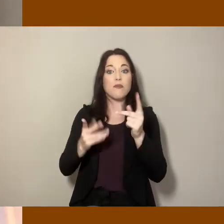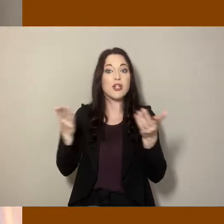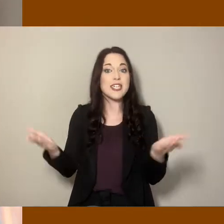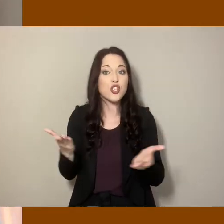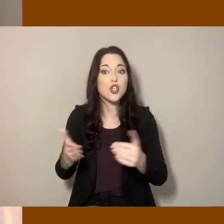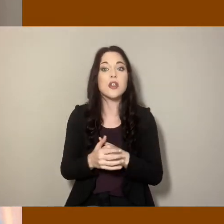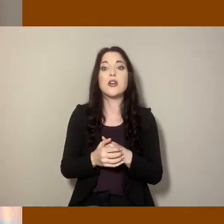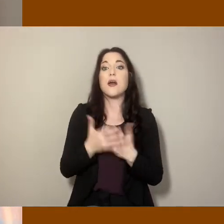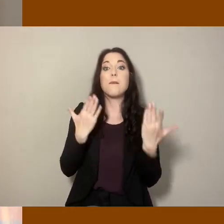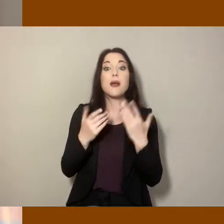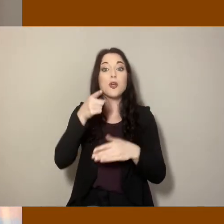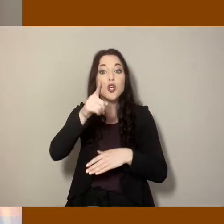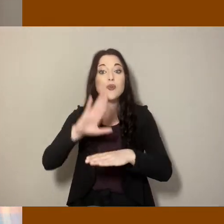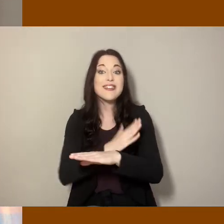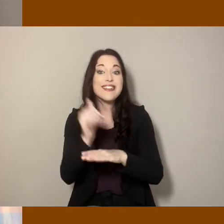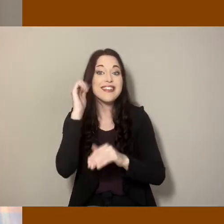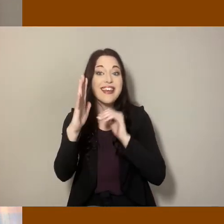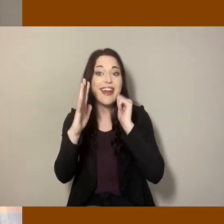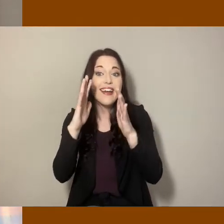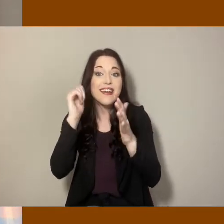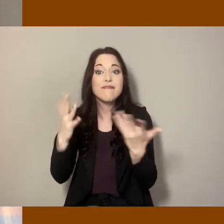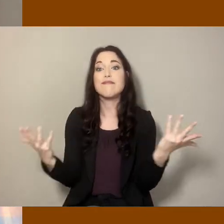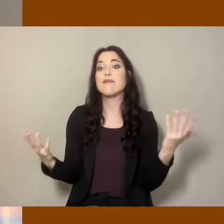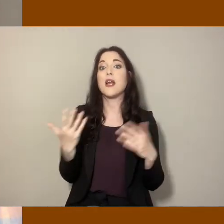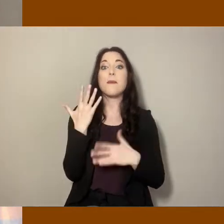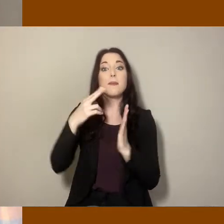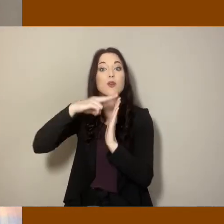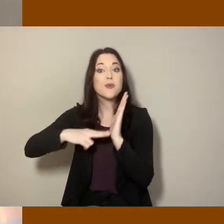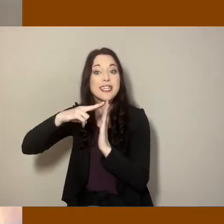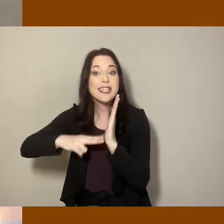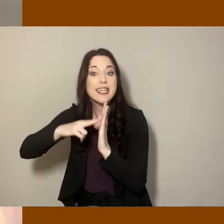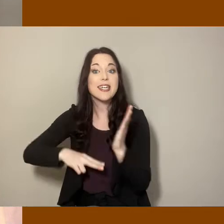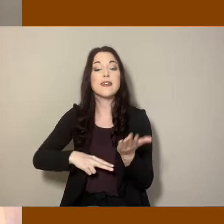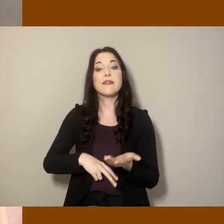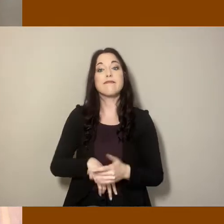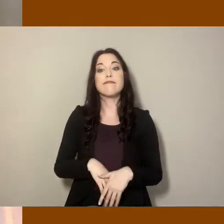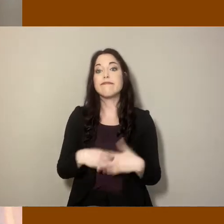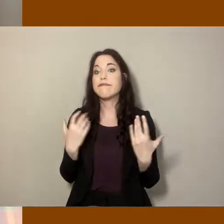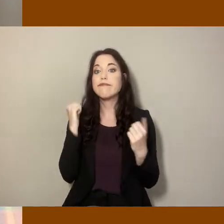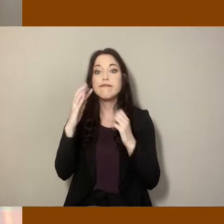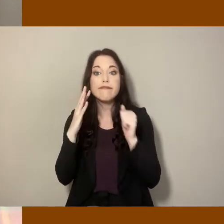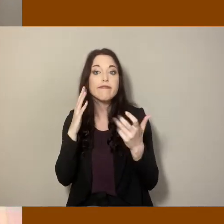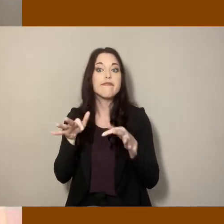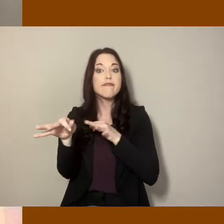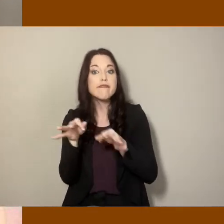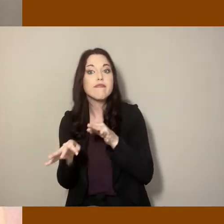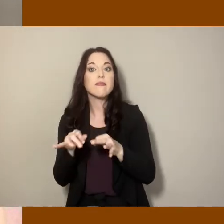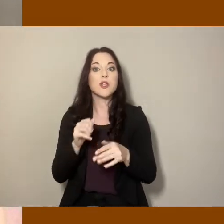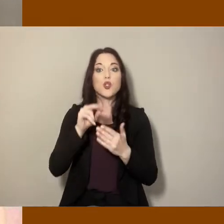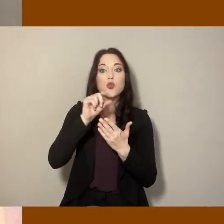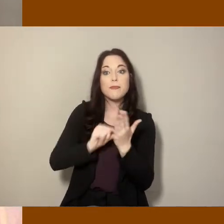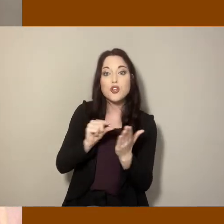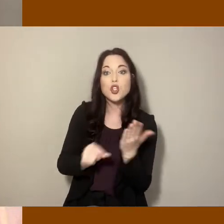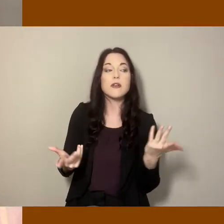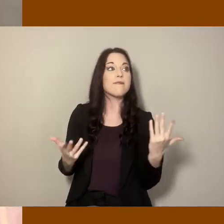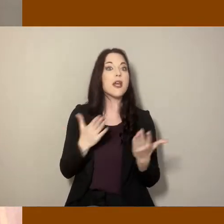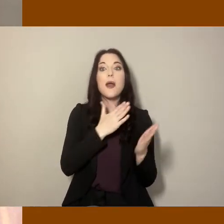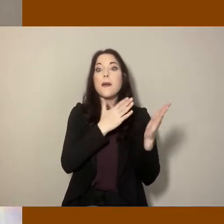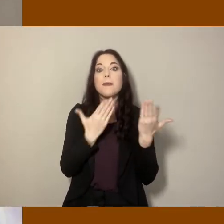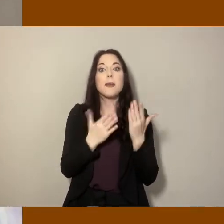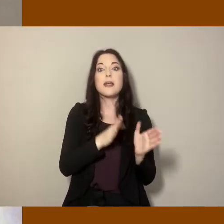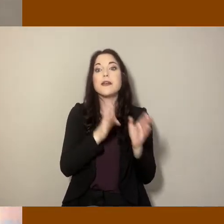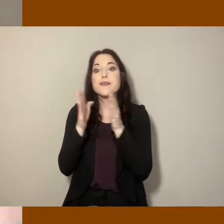your gift of song, it may be your gift of reading ability, it may be the gift of going to